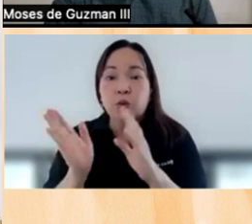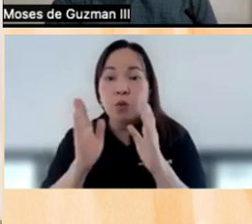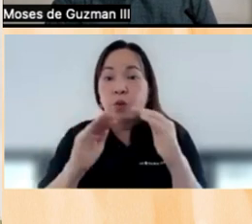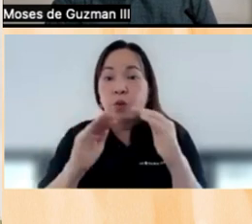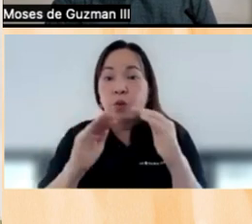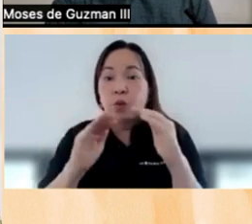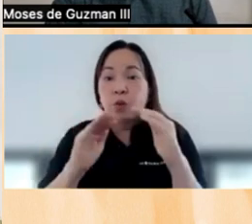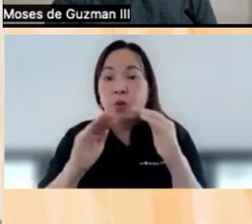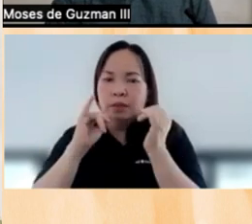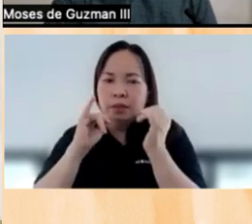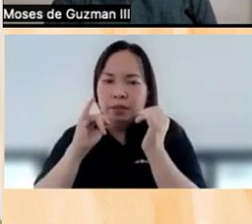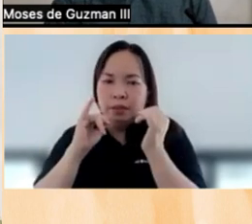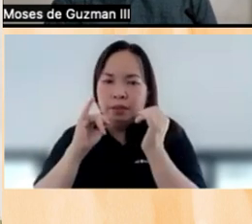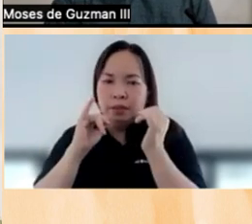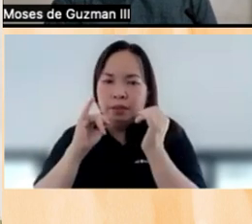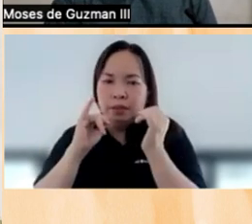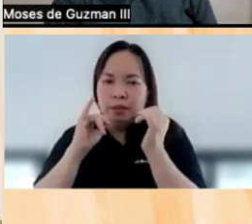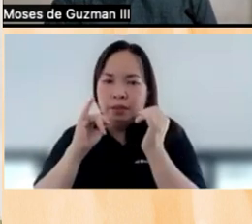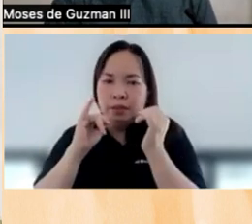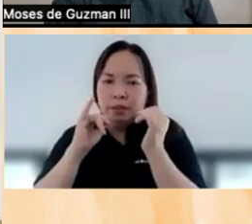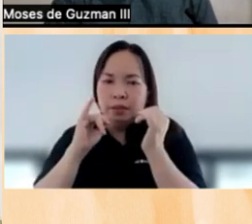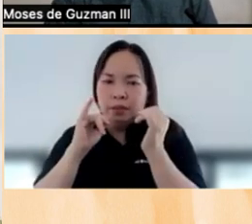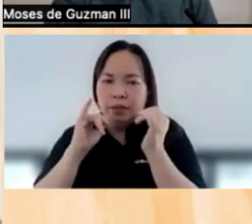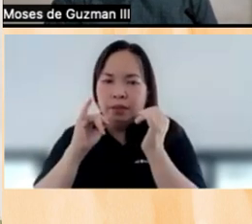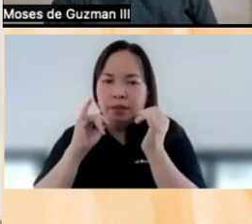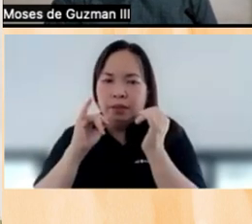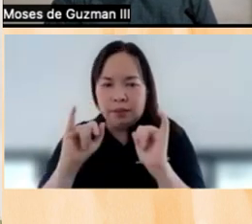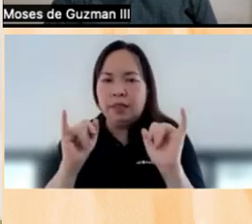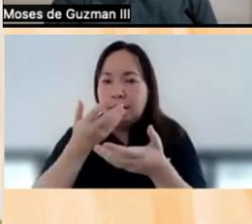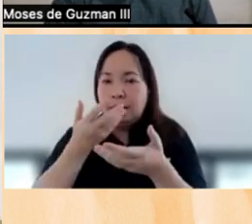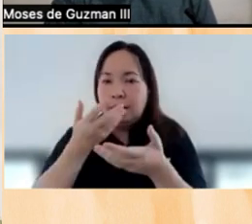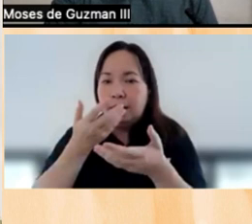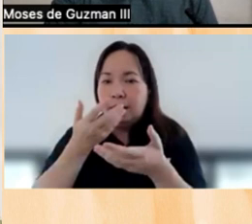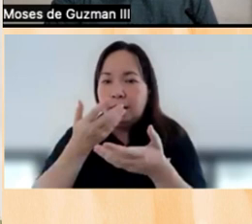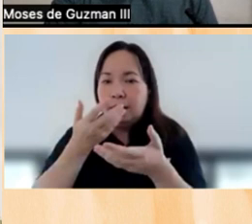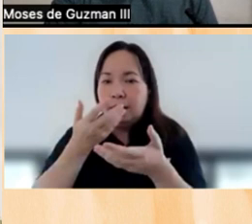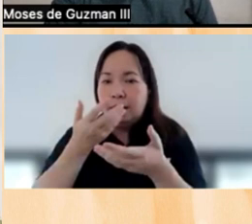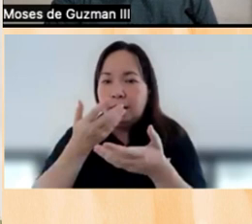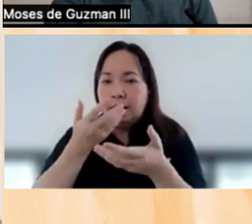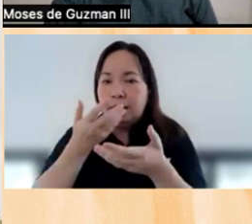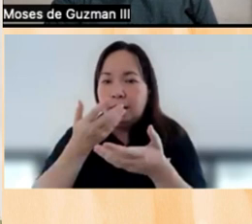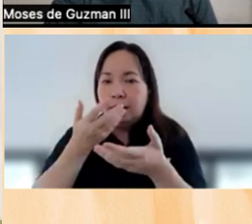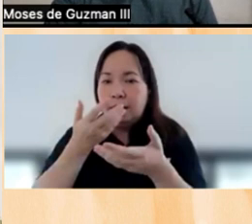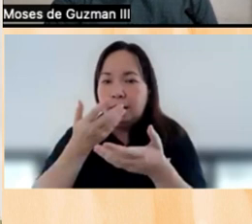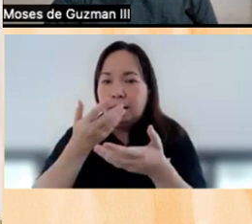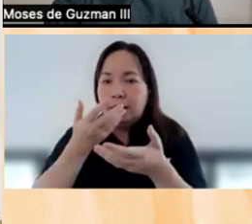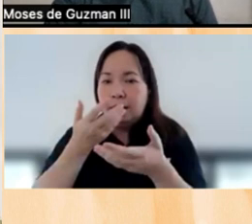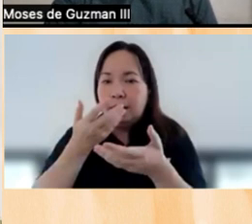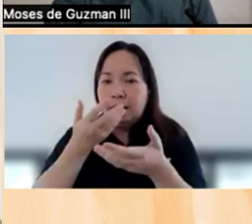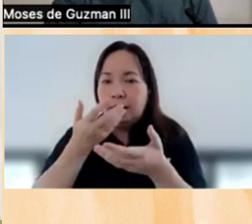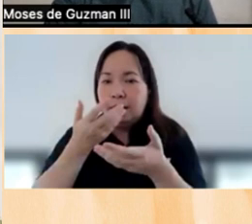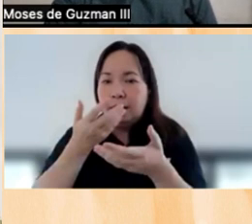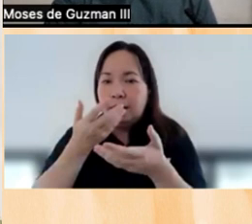referral to a psychologist, school counselor, or psychiatrist. Those who are classified as